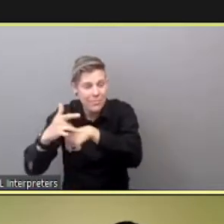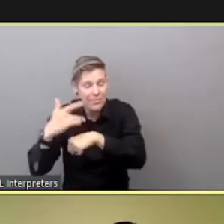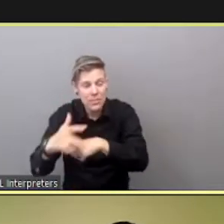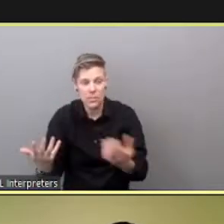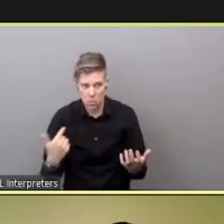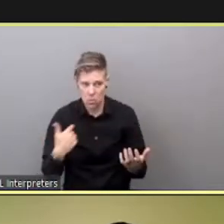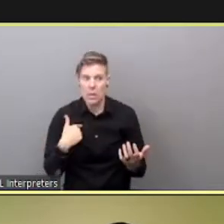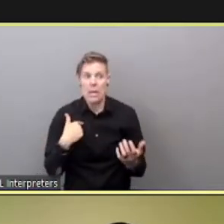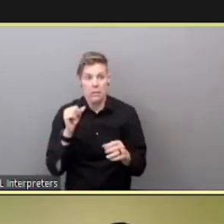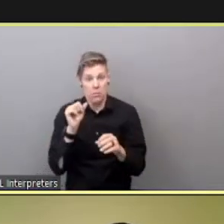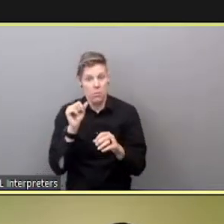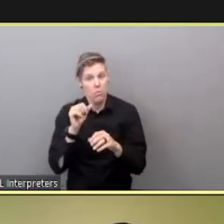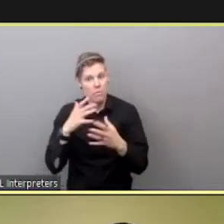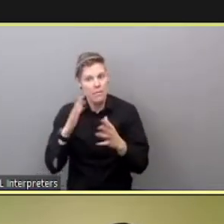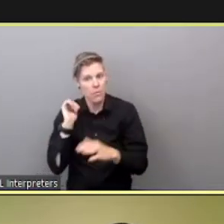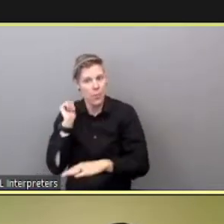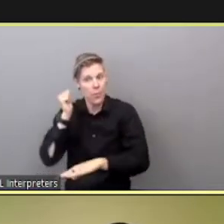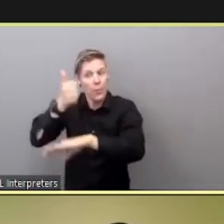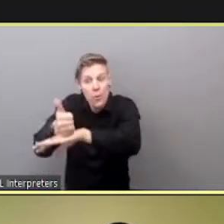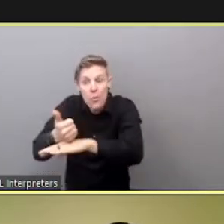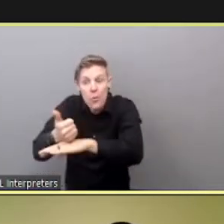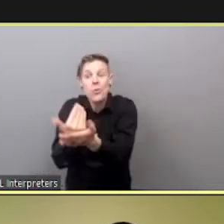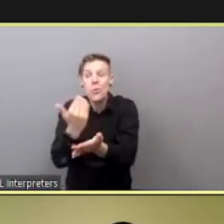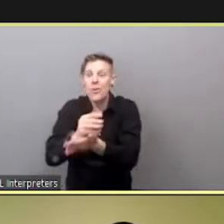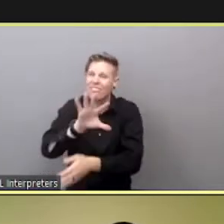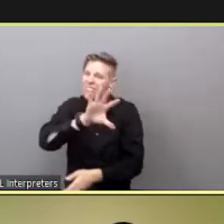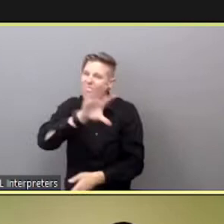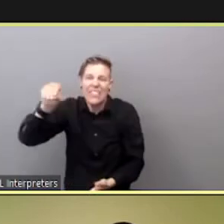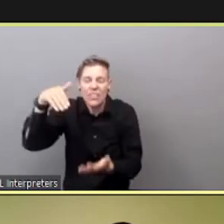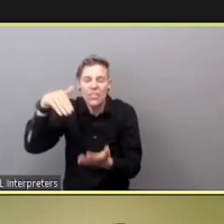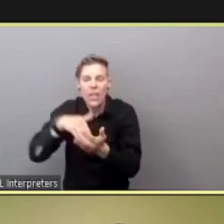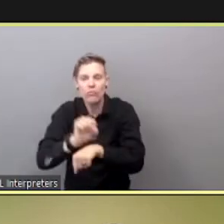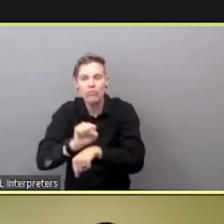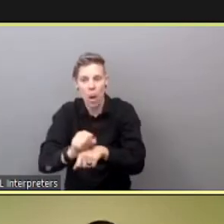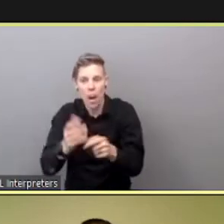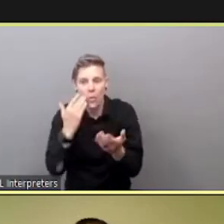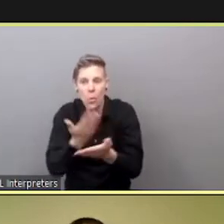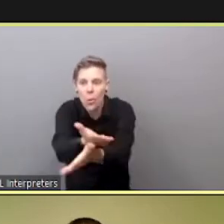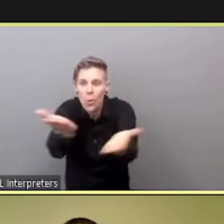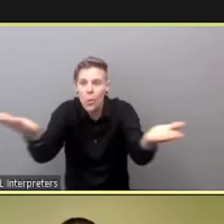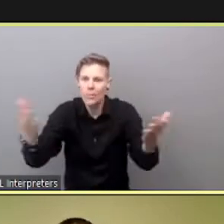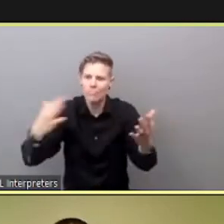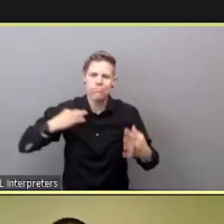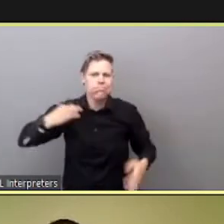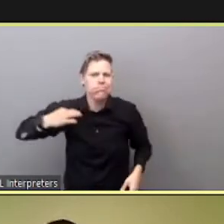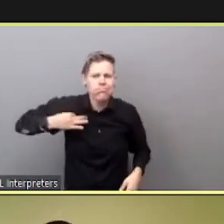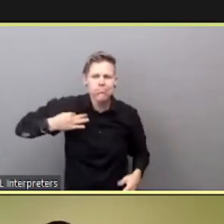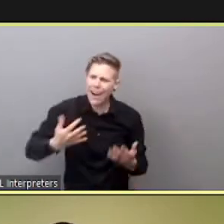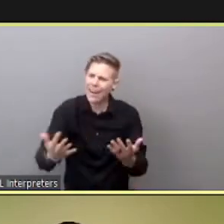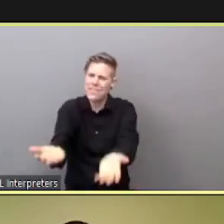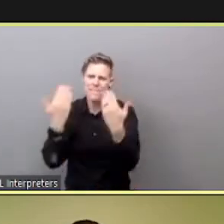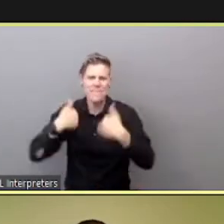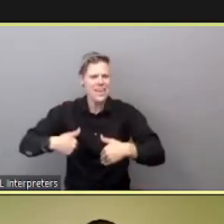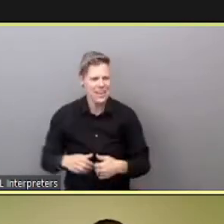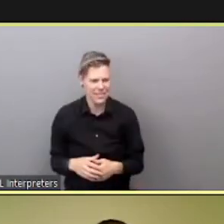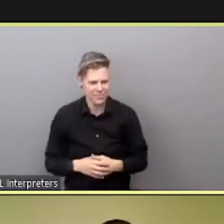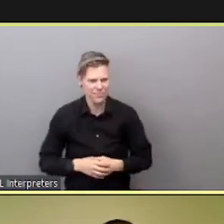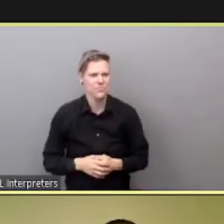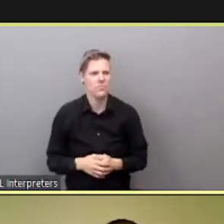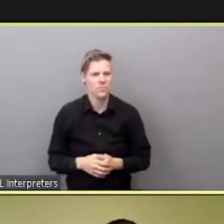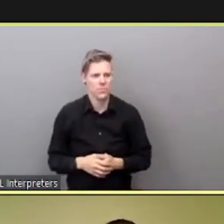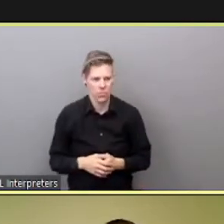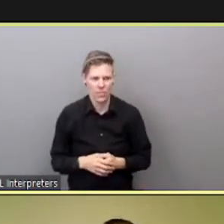in the state of New Mexico. And so we're certainly identifying with individual employers